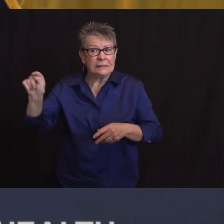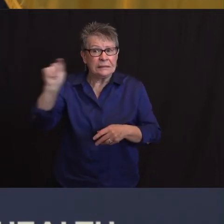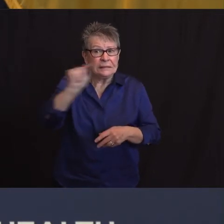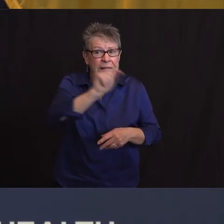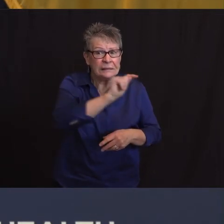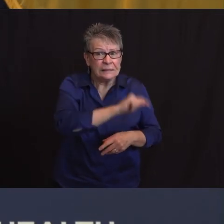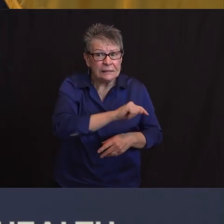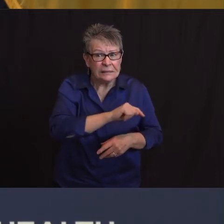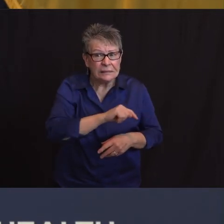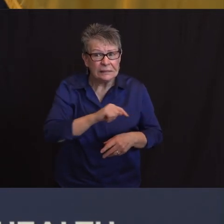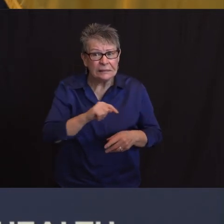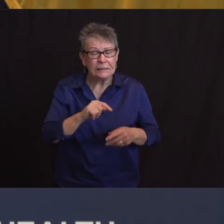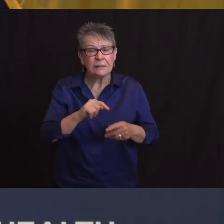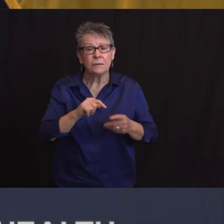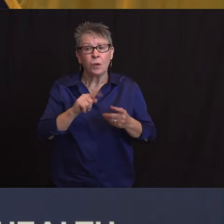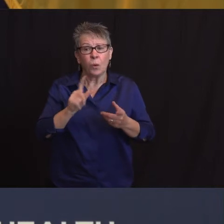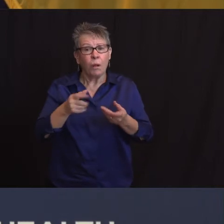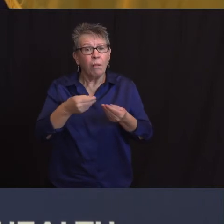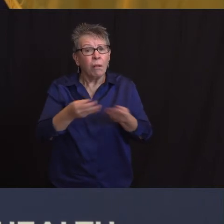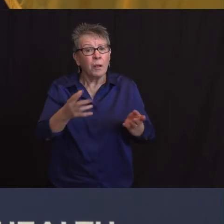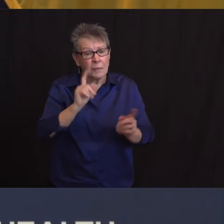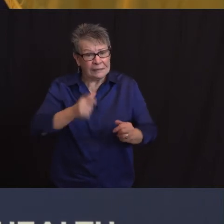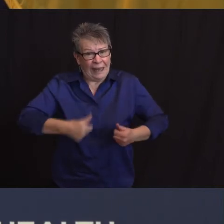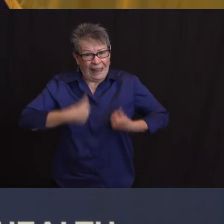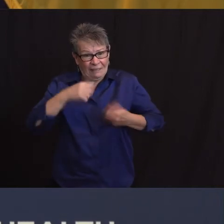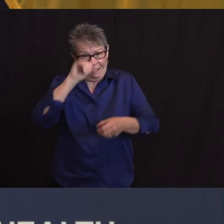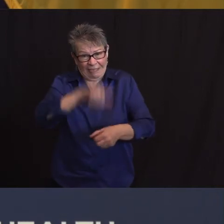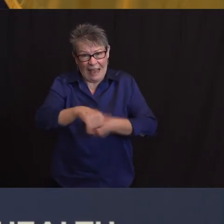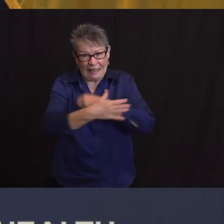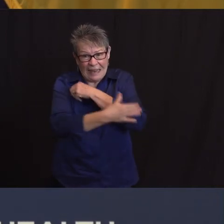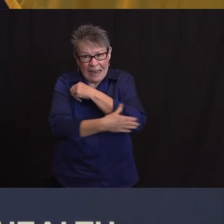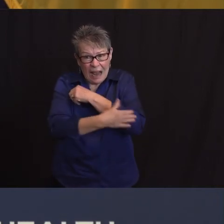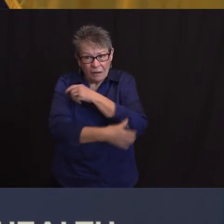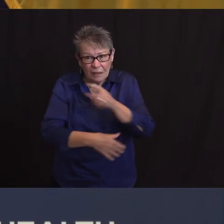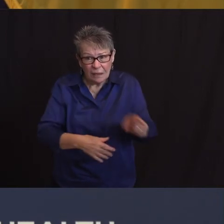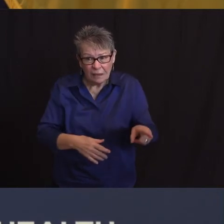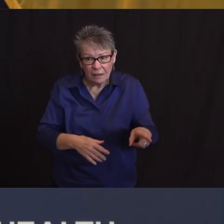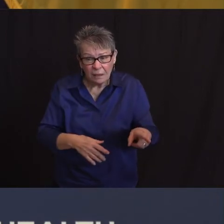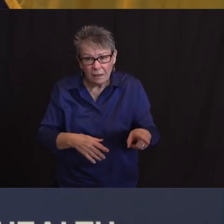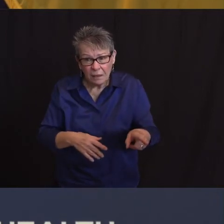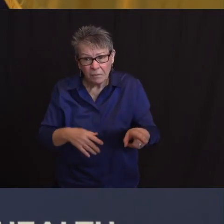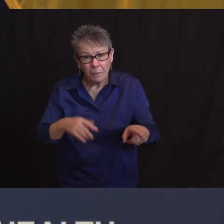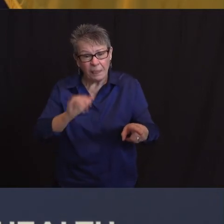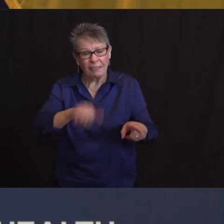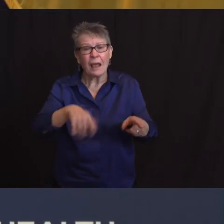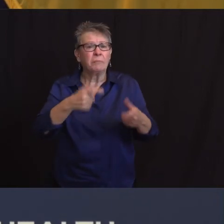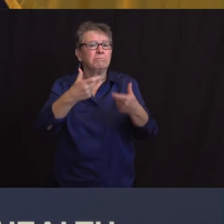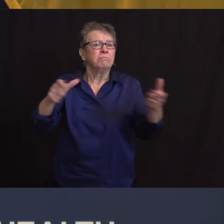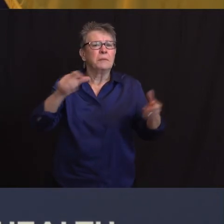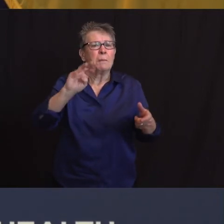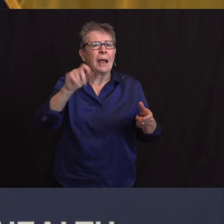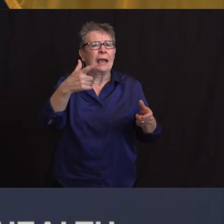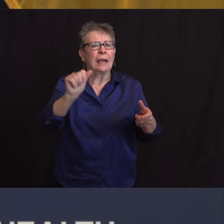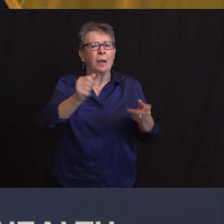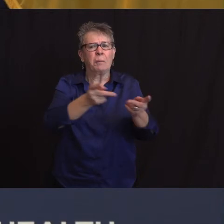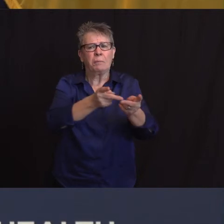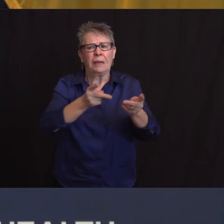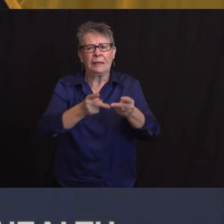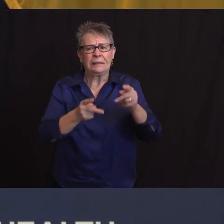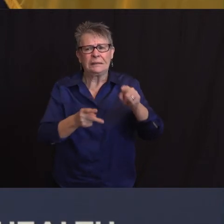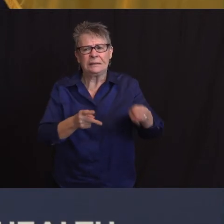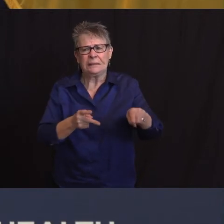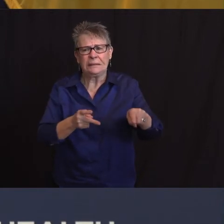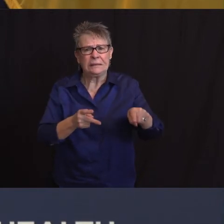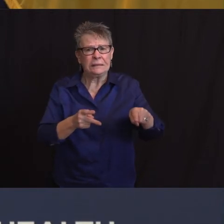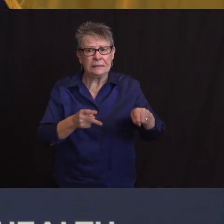sites? We've had a couple of people who said that they were from another county and the mega site said, sorry, you don't live here. I thought that the